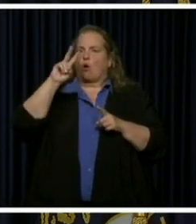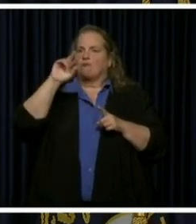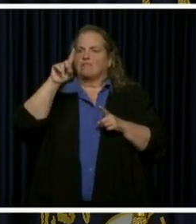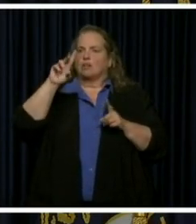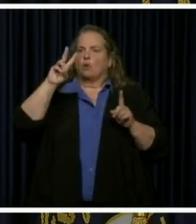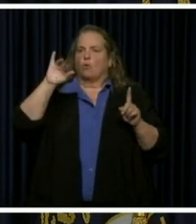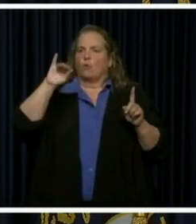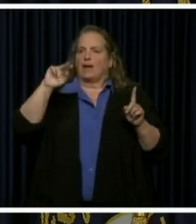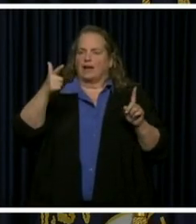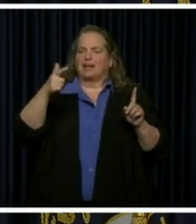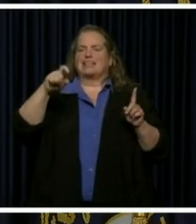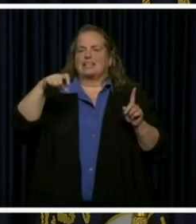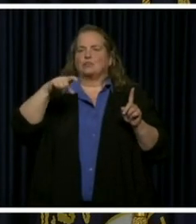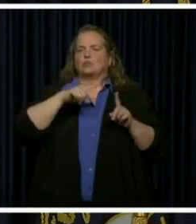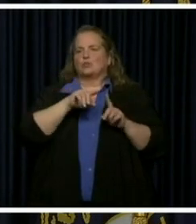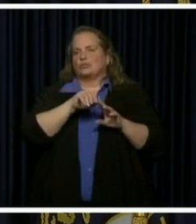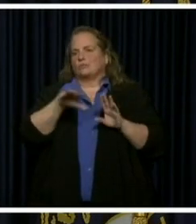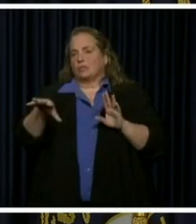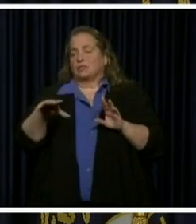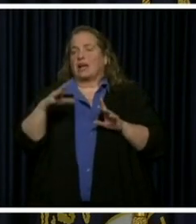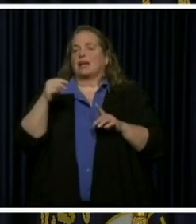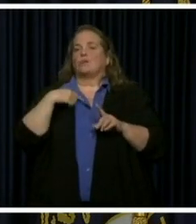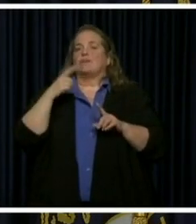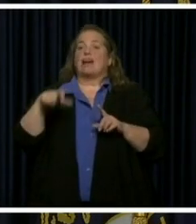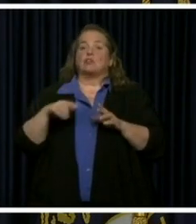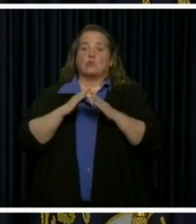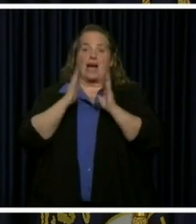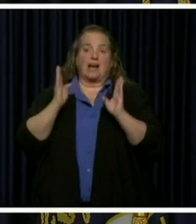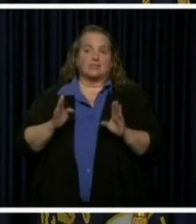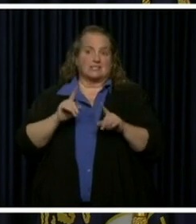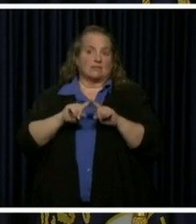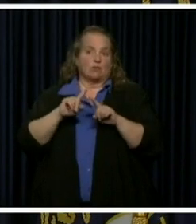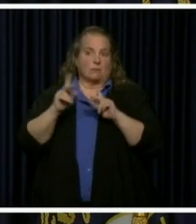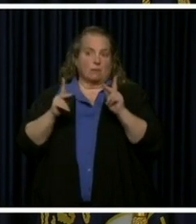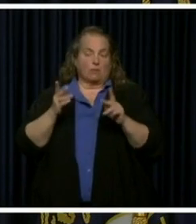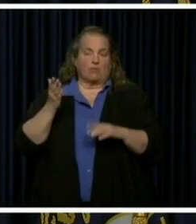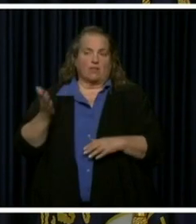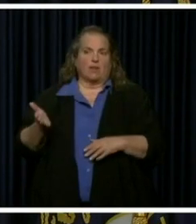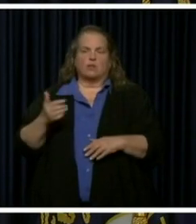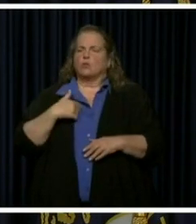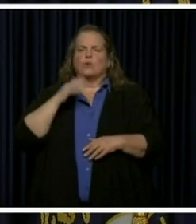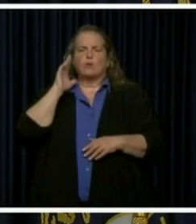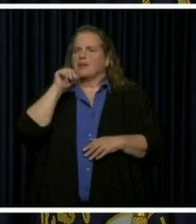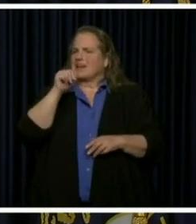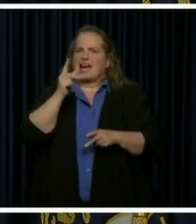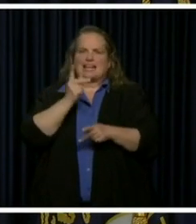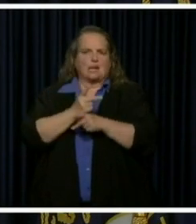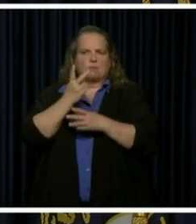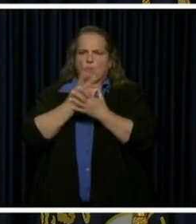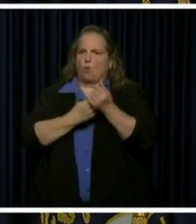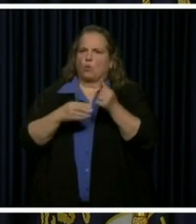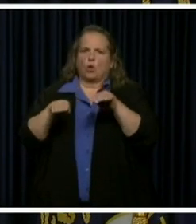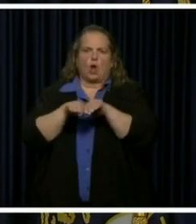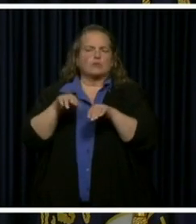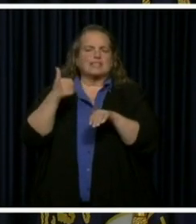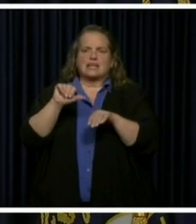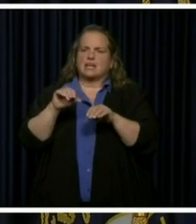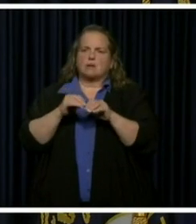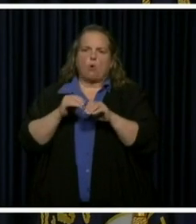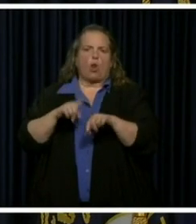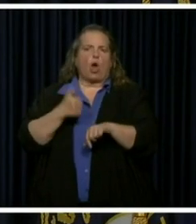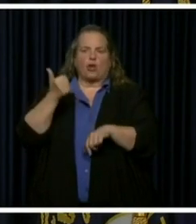have seen the need to do that. We've also had to house different individuals there. And we're not going to keep the two closed any longer than they need